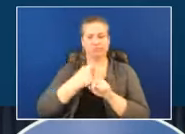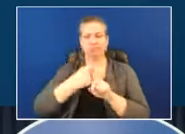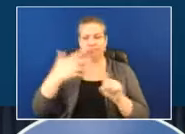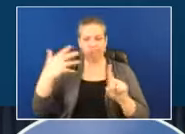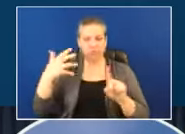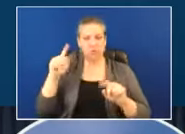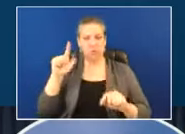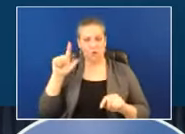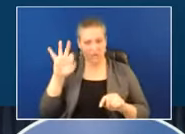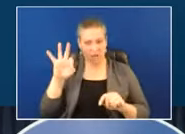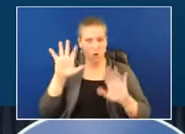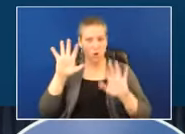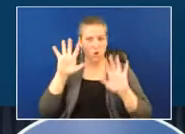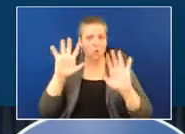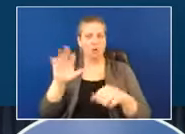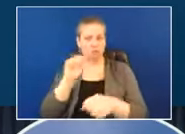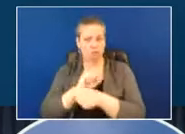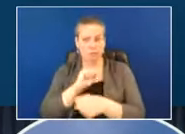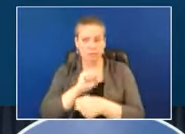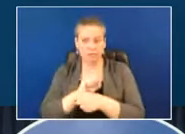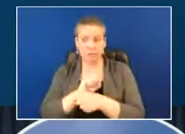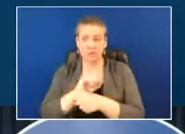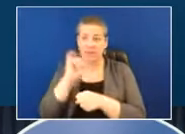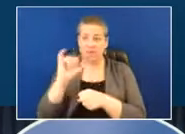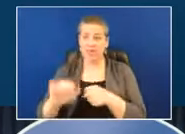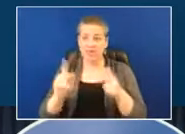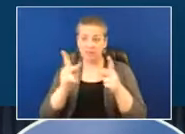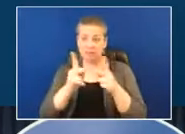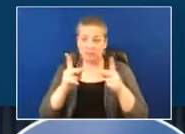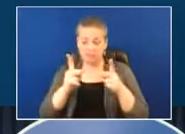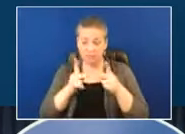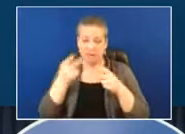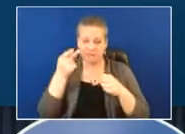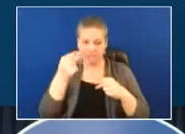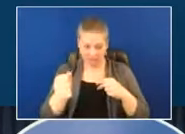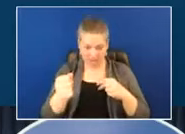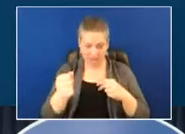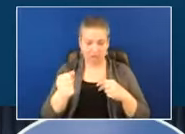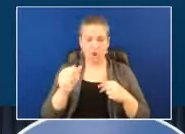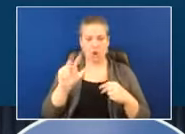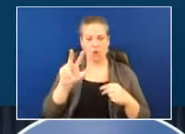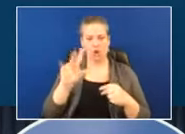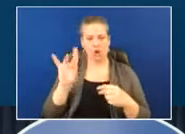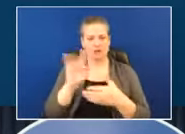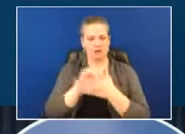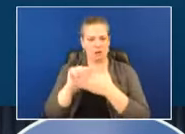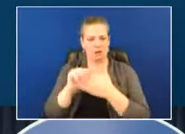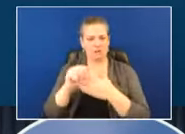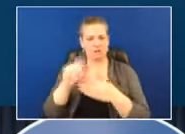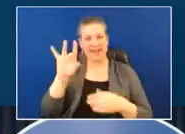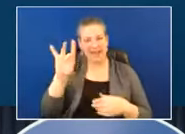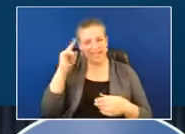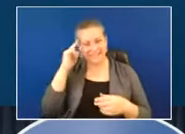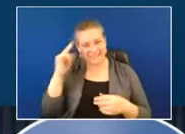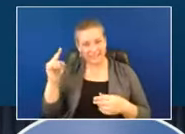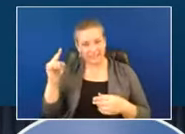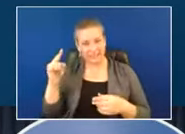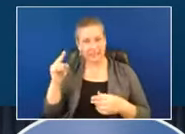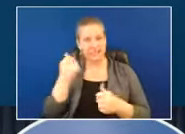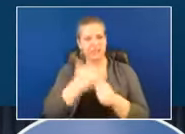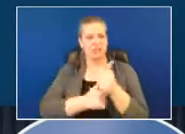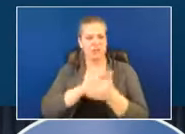paying jobs. These positions pay an hourly wage of $38.08, including benefits.